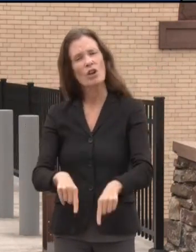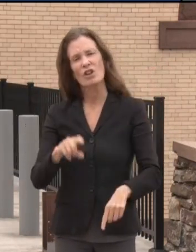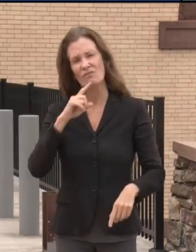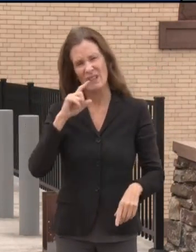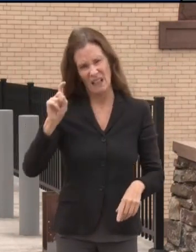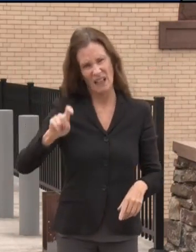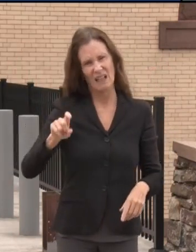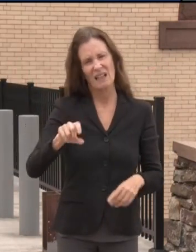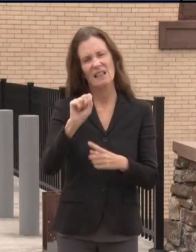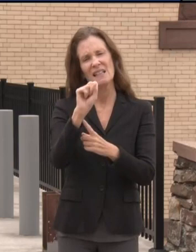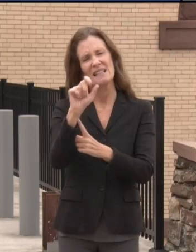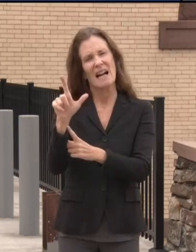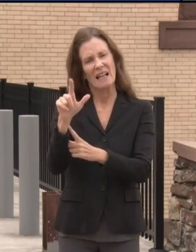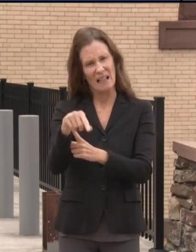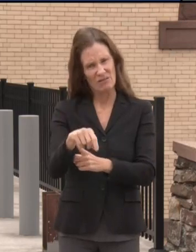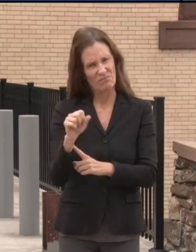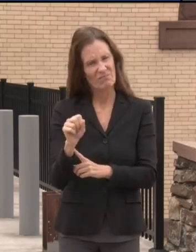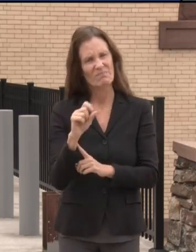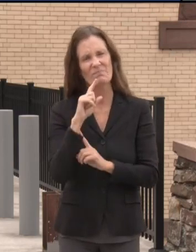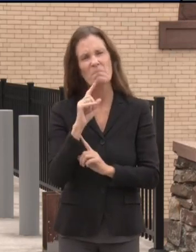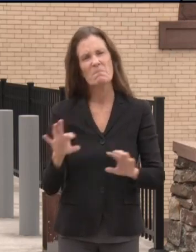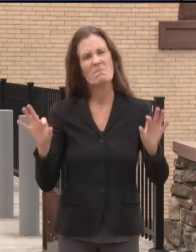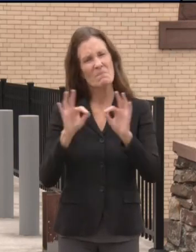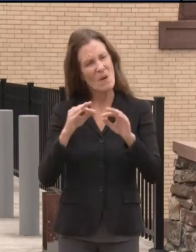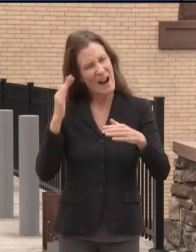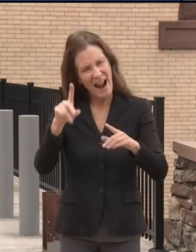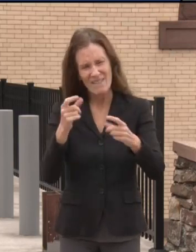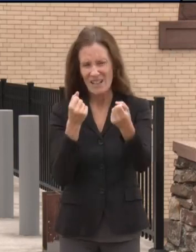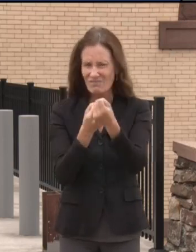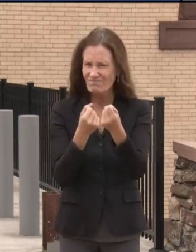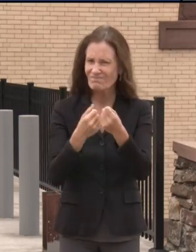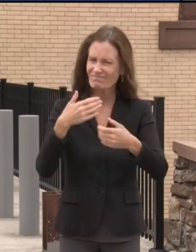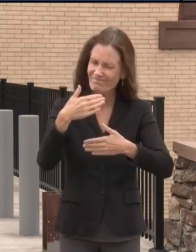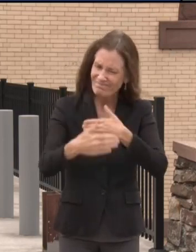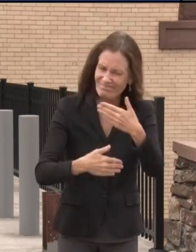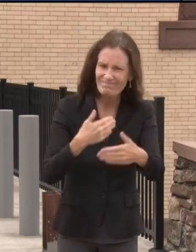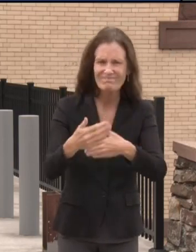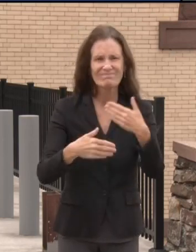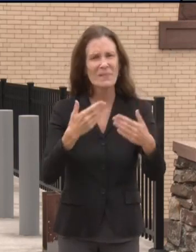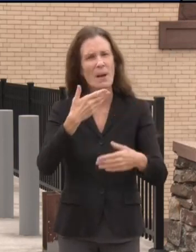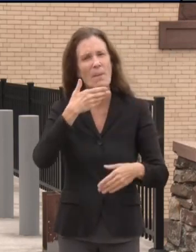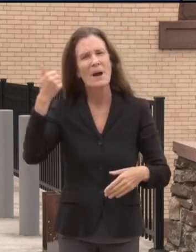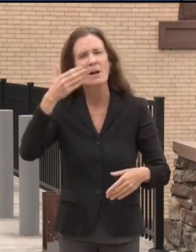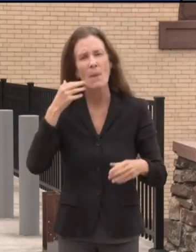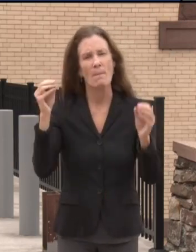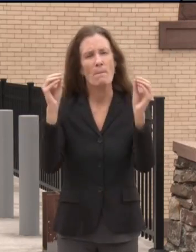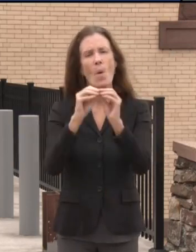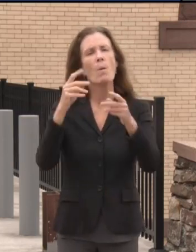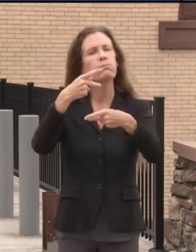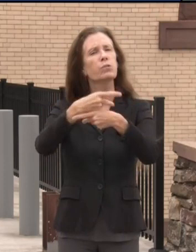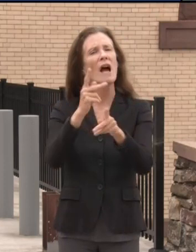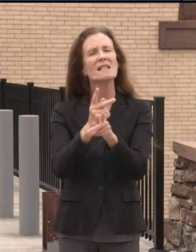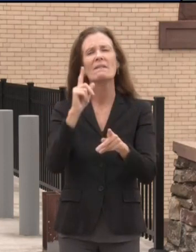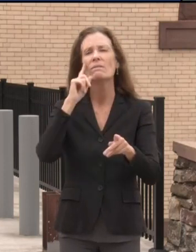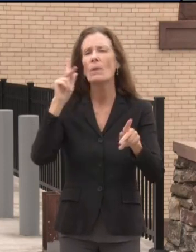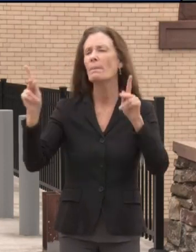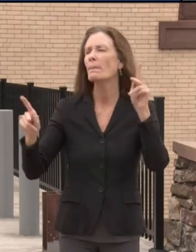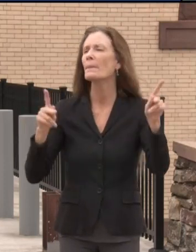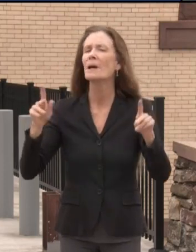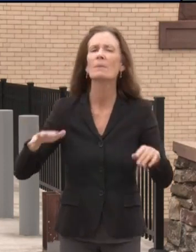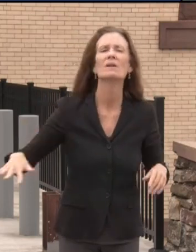of supporting productivity at work while also allowing workers to care for themselves and their loved ones.